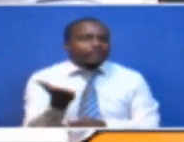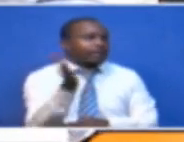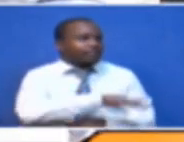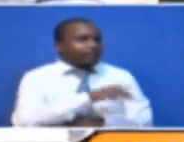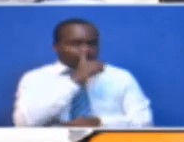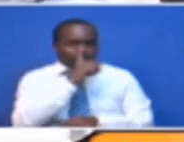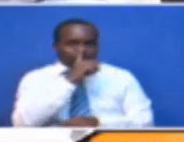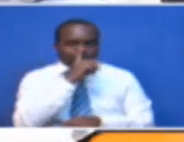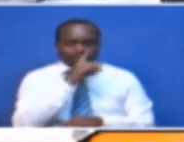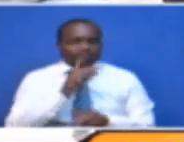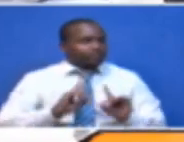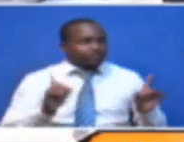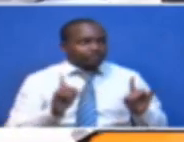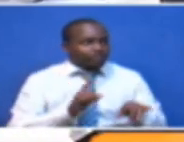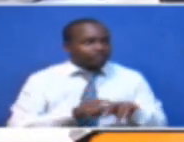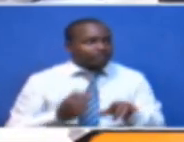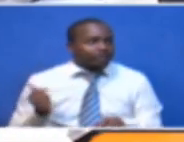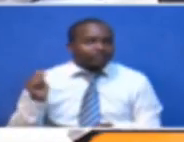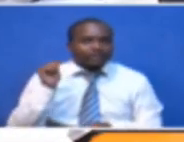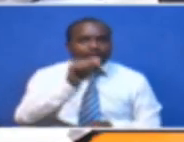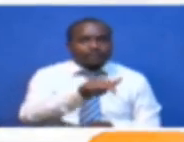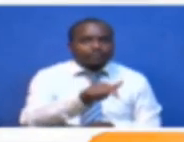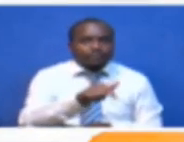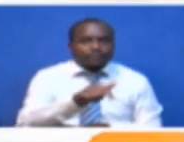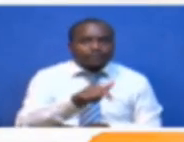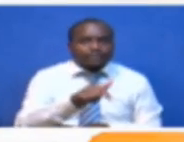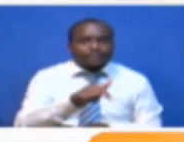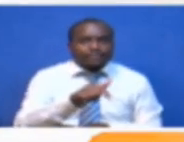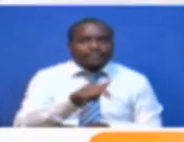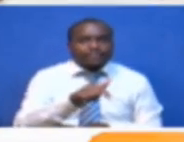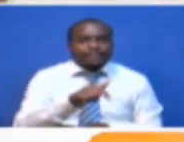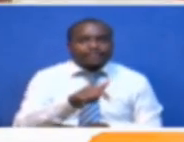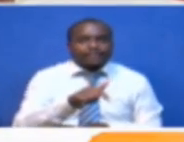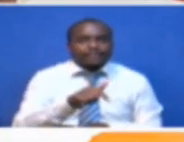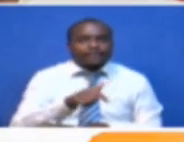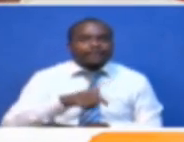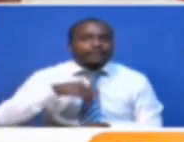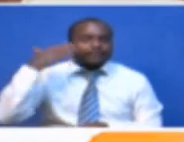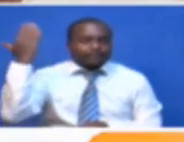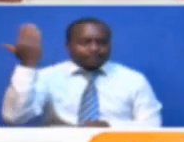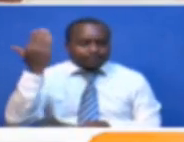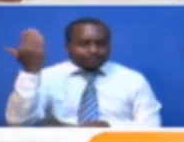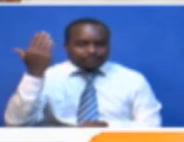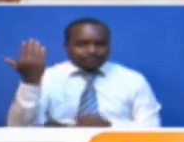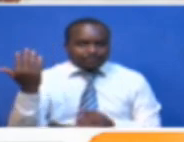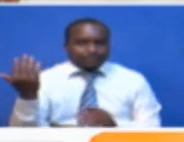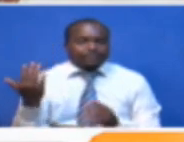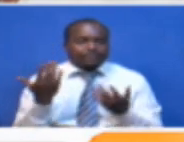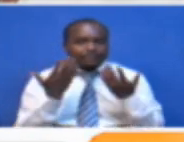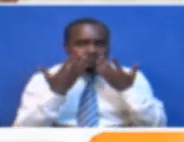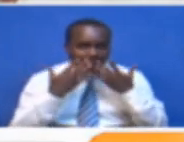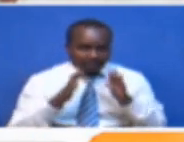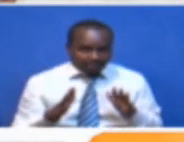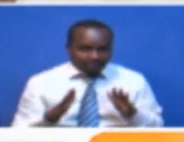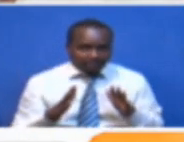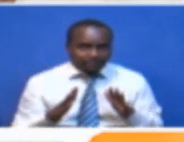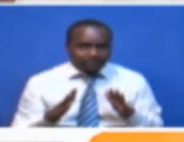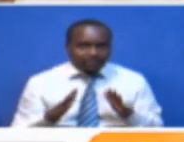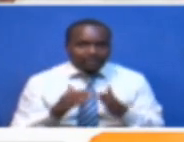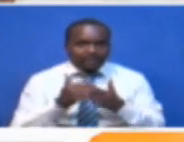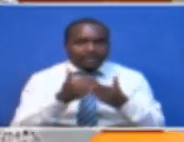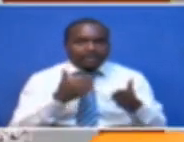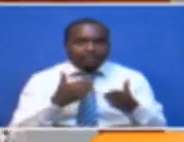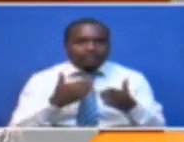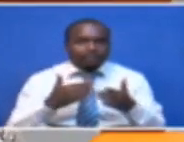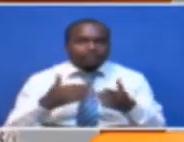No. When he came there, he addressed the United Nations General Assembly. Right. The GAS. Yes. And before he left